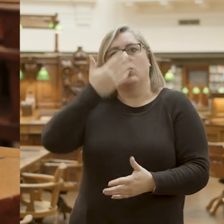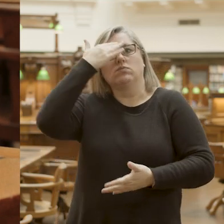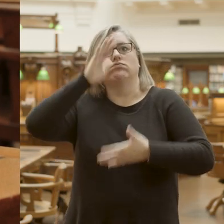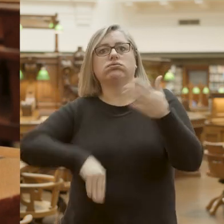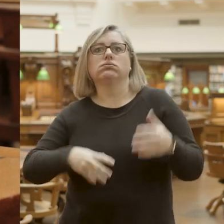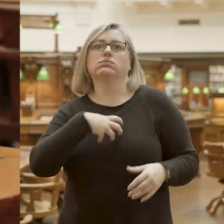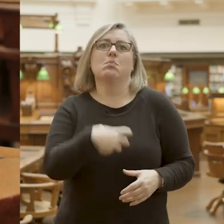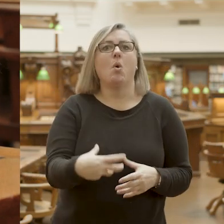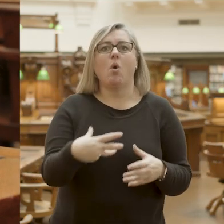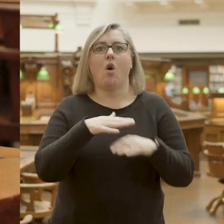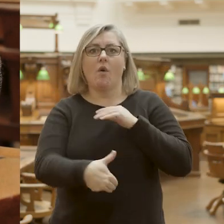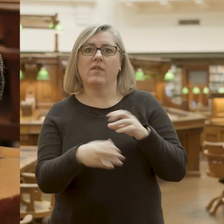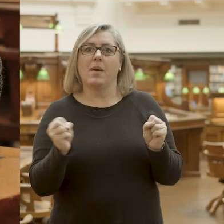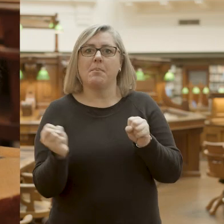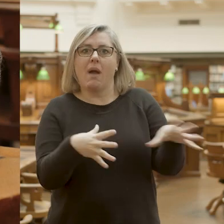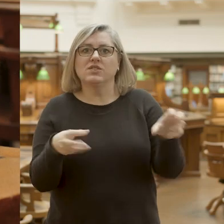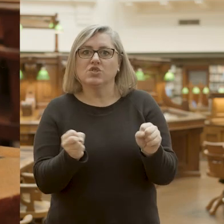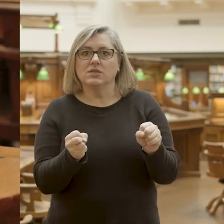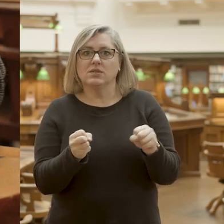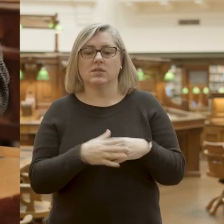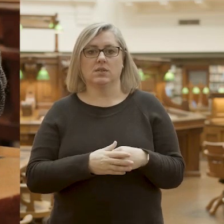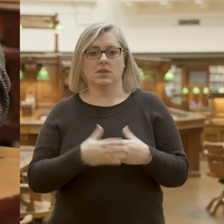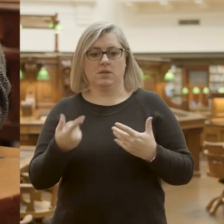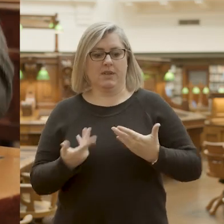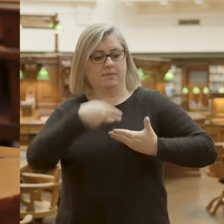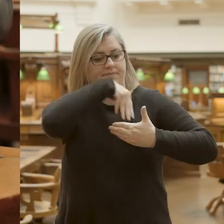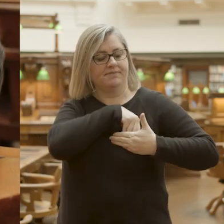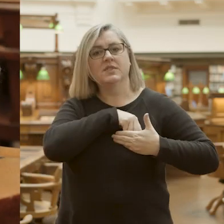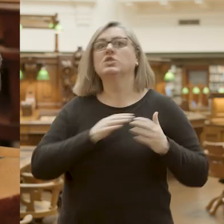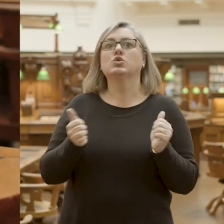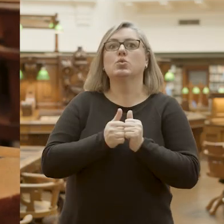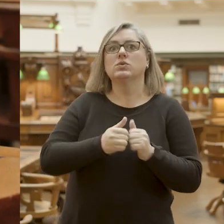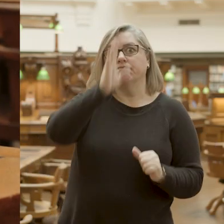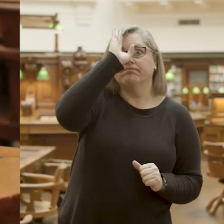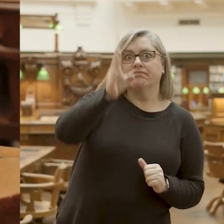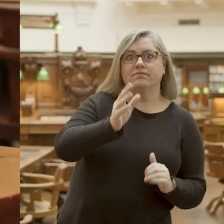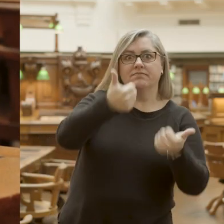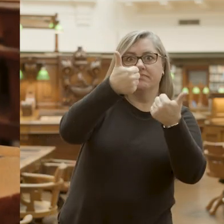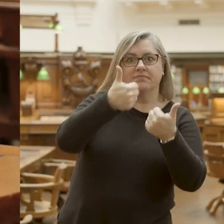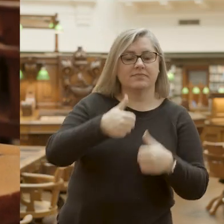Now I've gotta figure out which one of these pocket squares suits me the best. See you later.